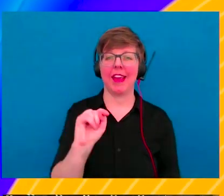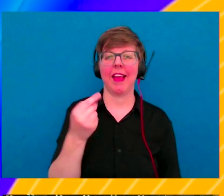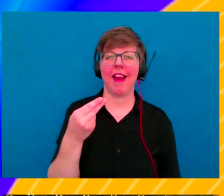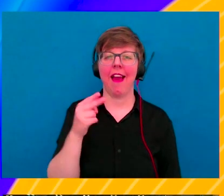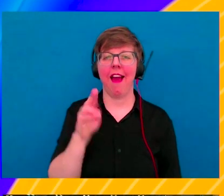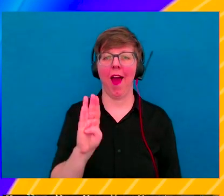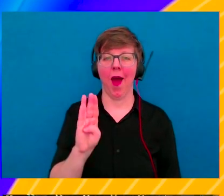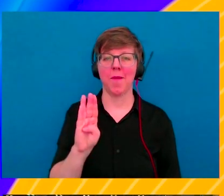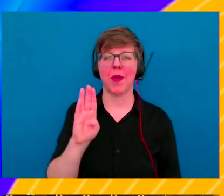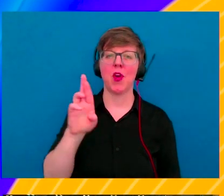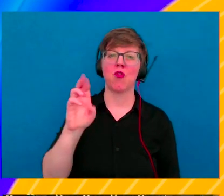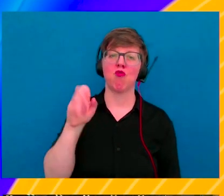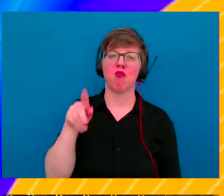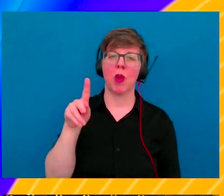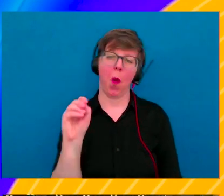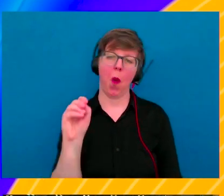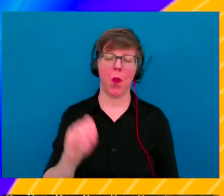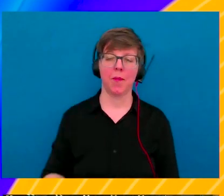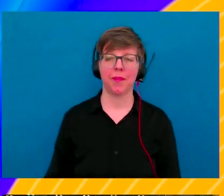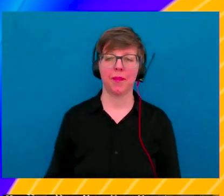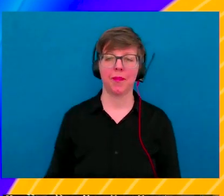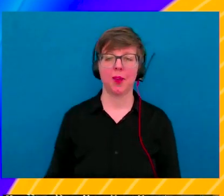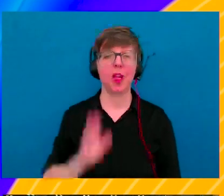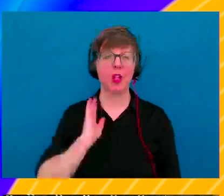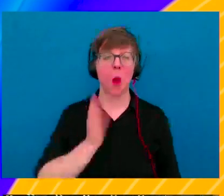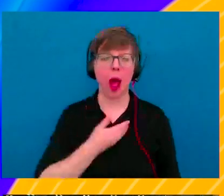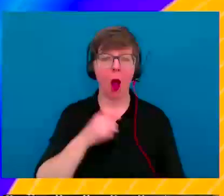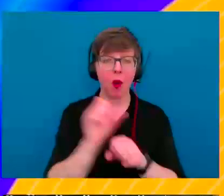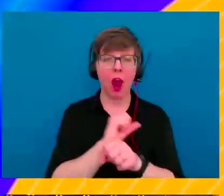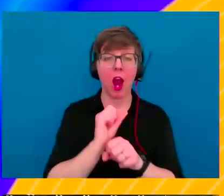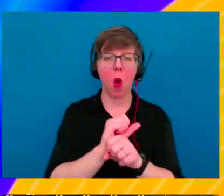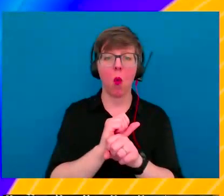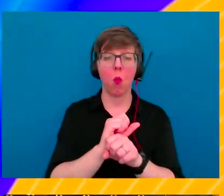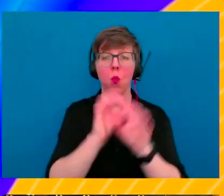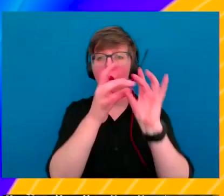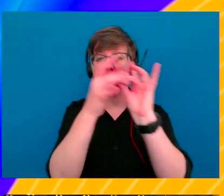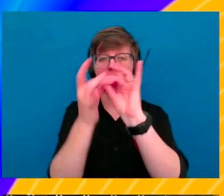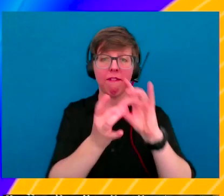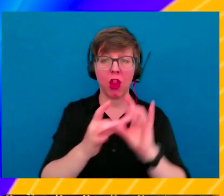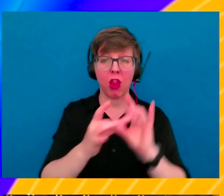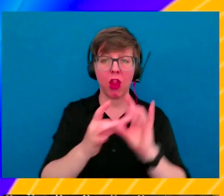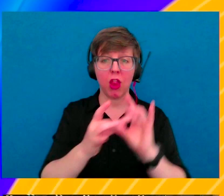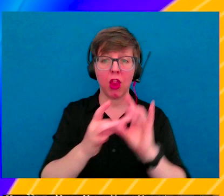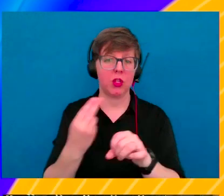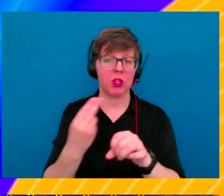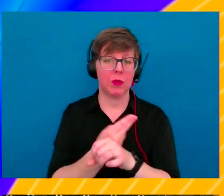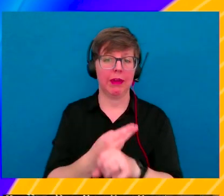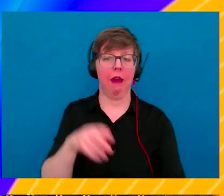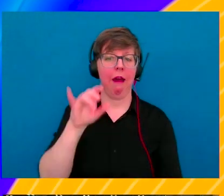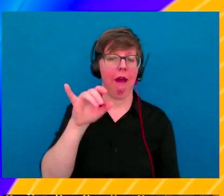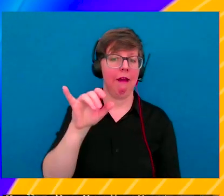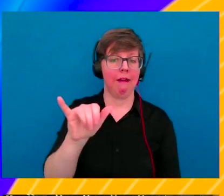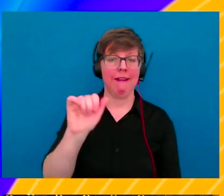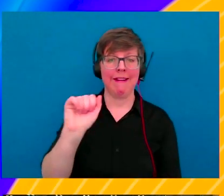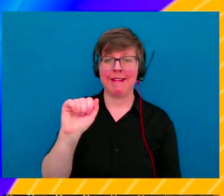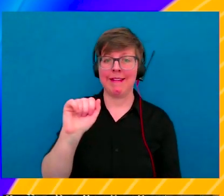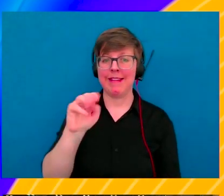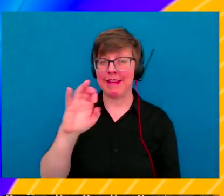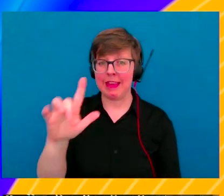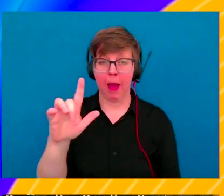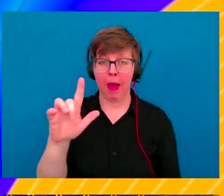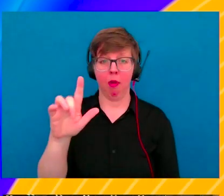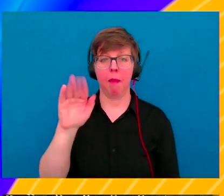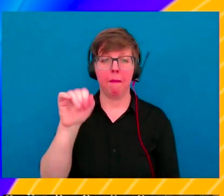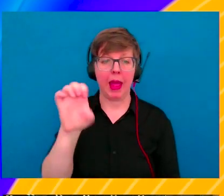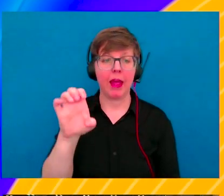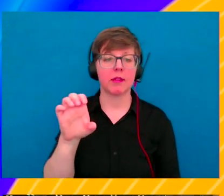have a simple, our workflow is using, a nice little YAML-based, pretty obvious. You can get to, it's pretty intuitive. It follows a lot. You can